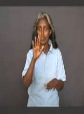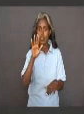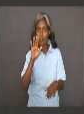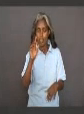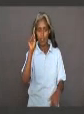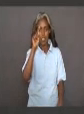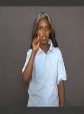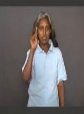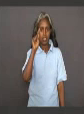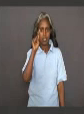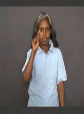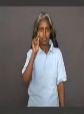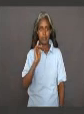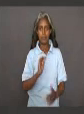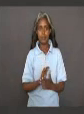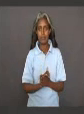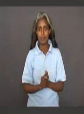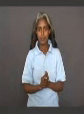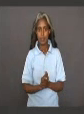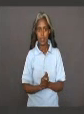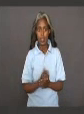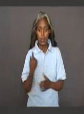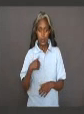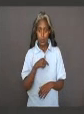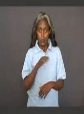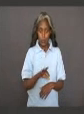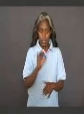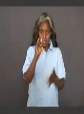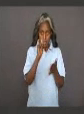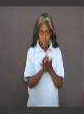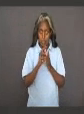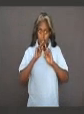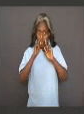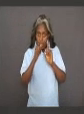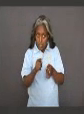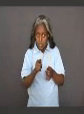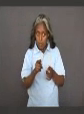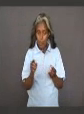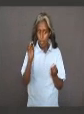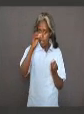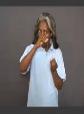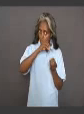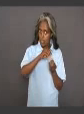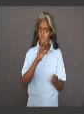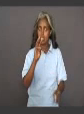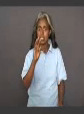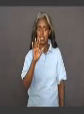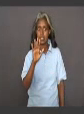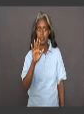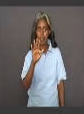425 degrees. We get that answer by adding